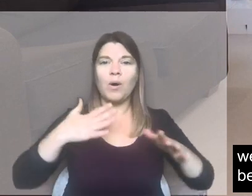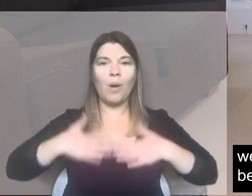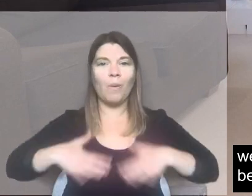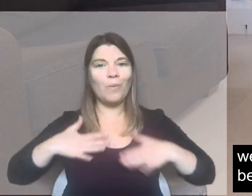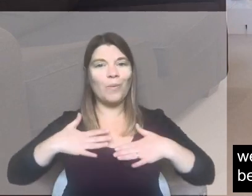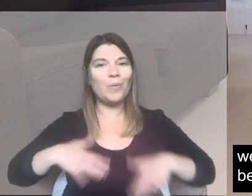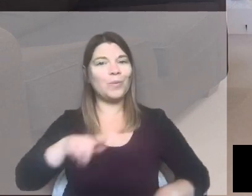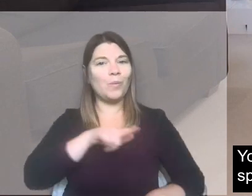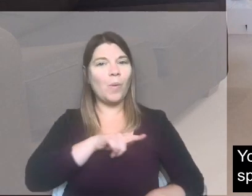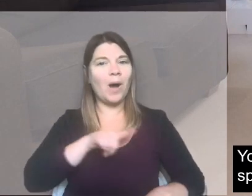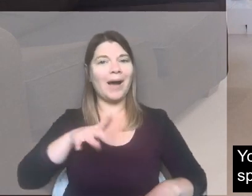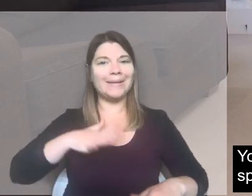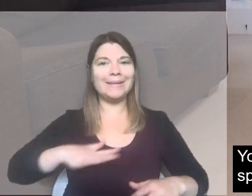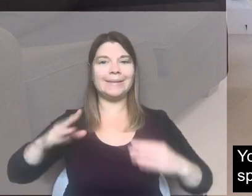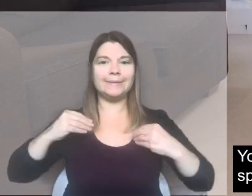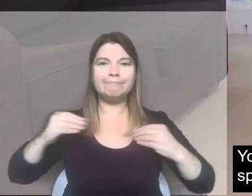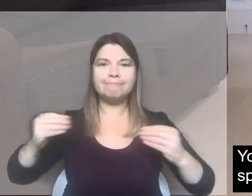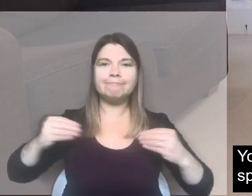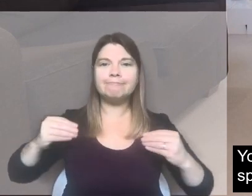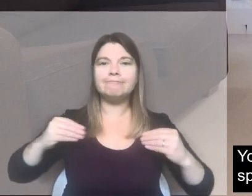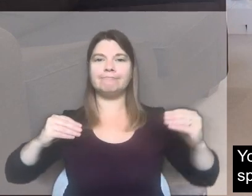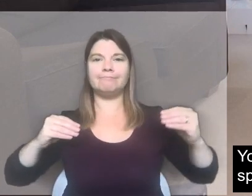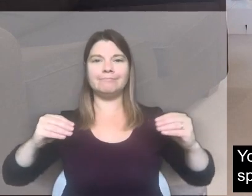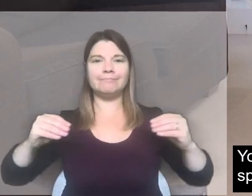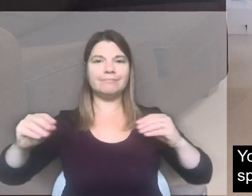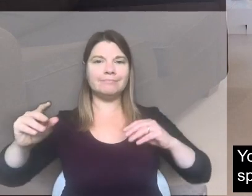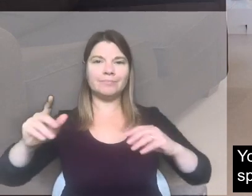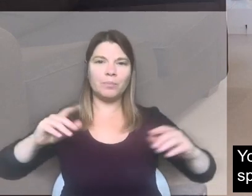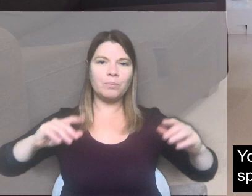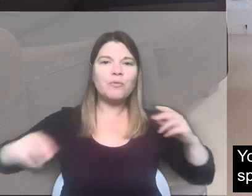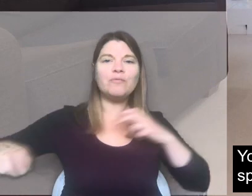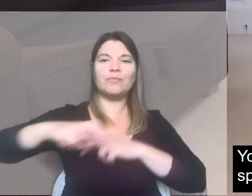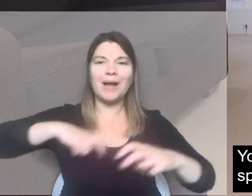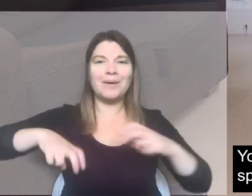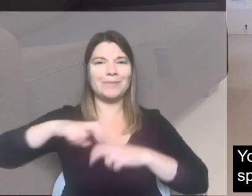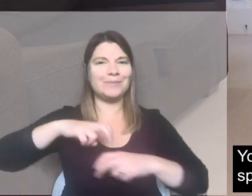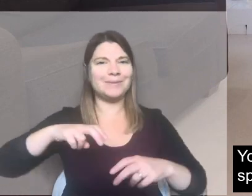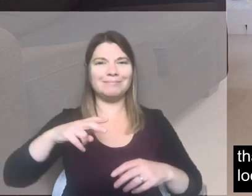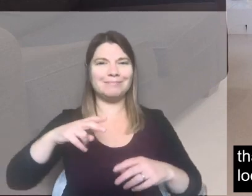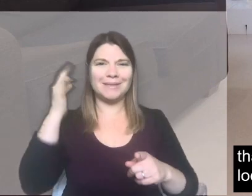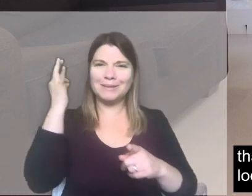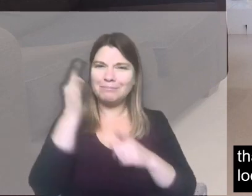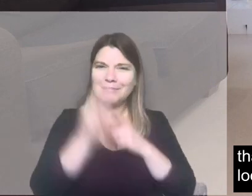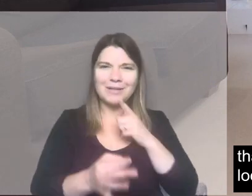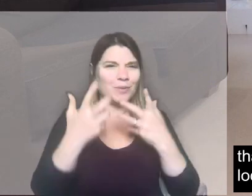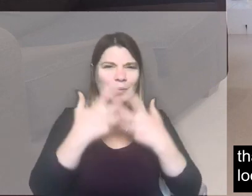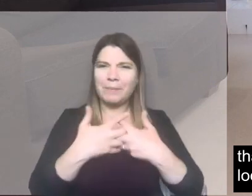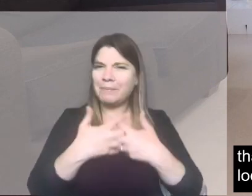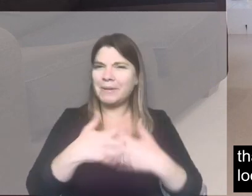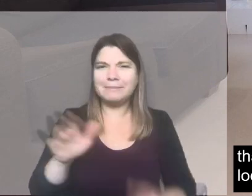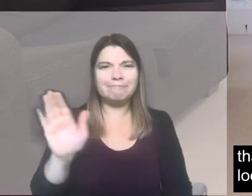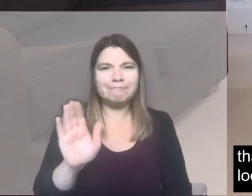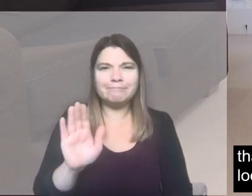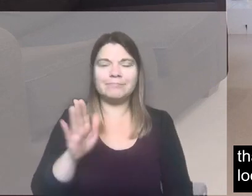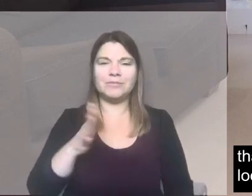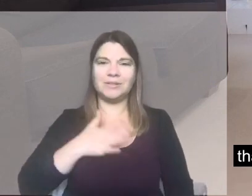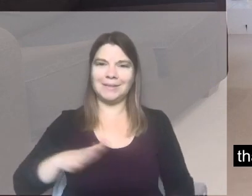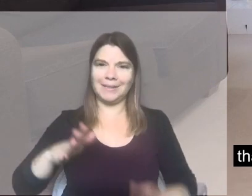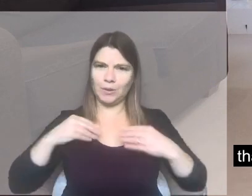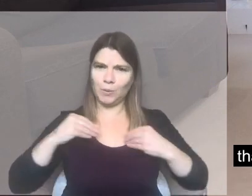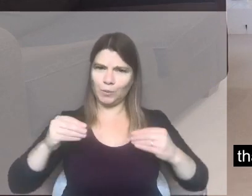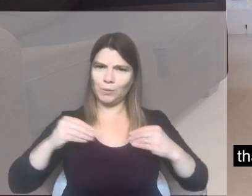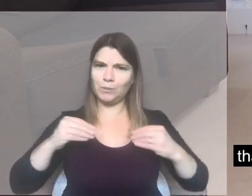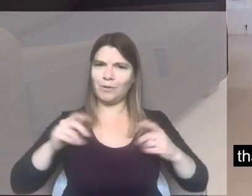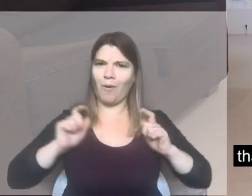clothing because we are going to be moving around together today. You don't need any special equipment, but just something that is either a bit stretchy or